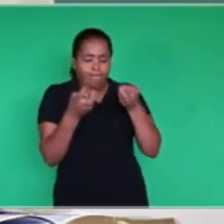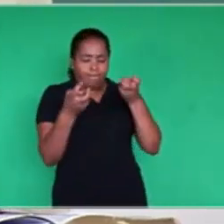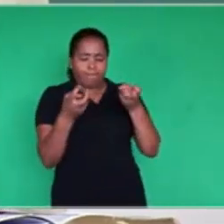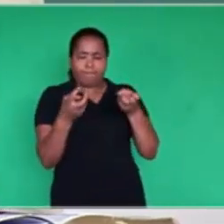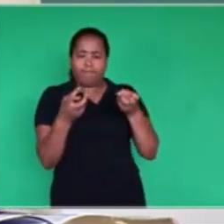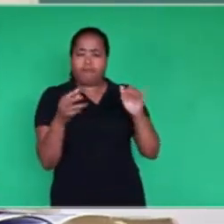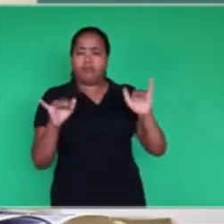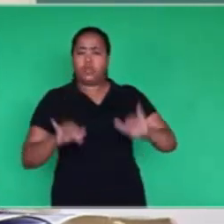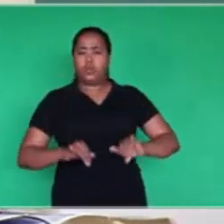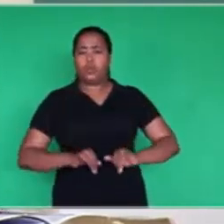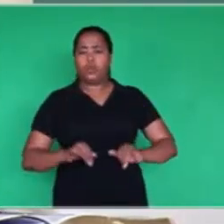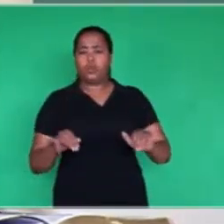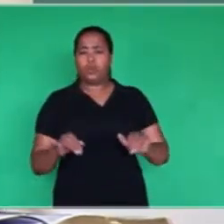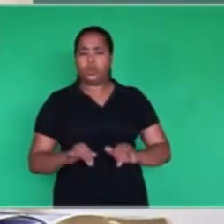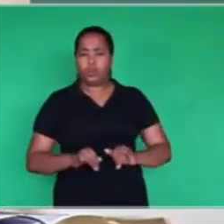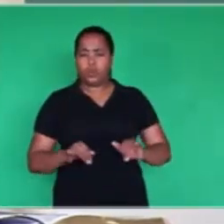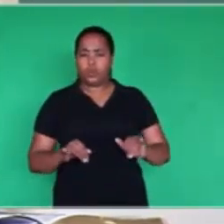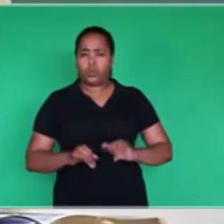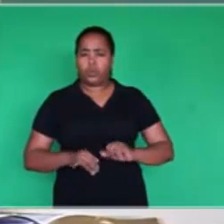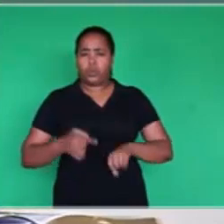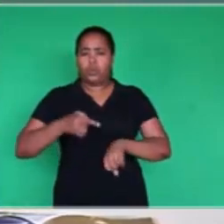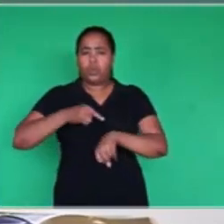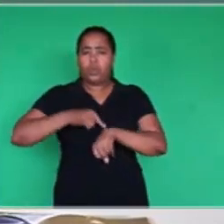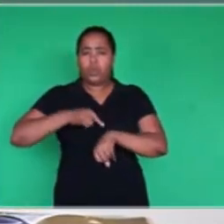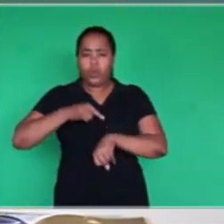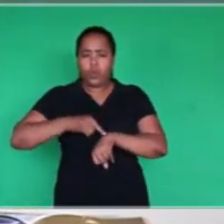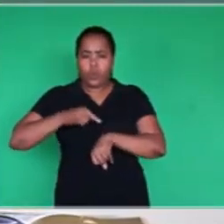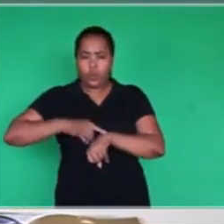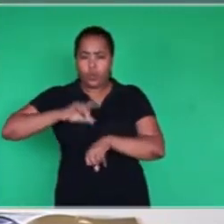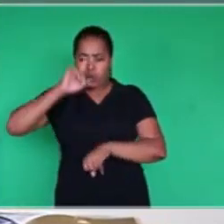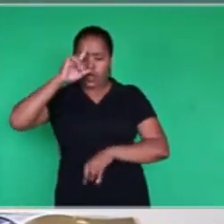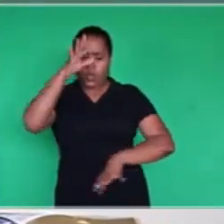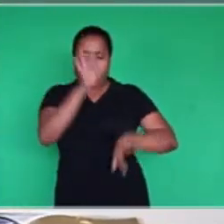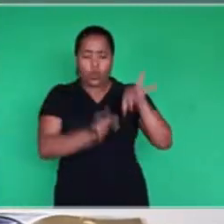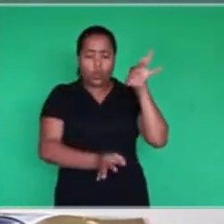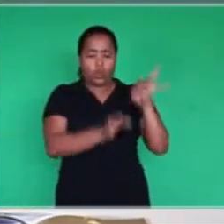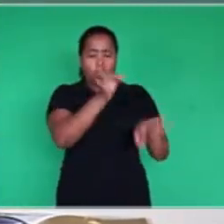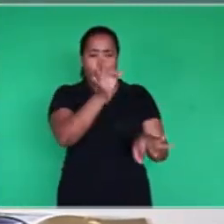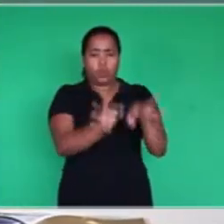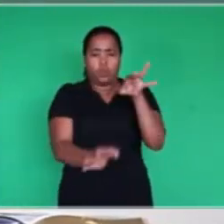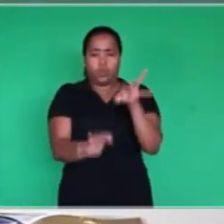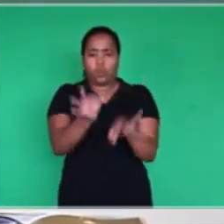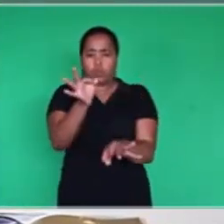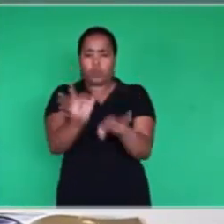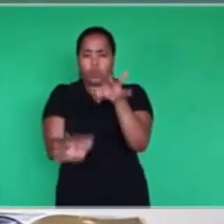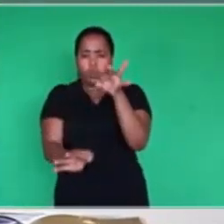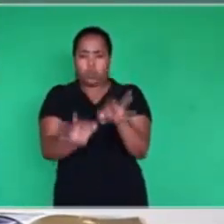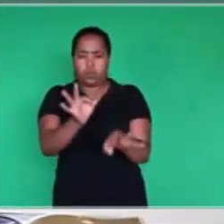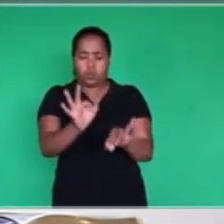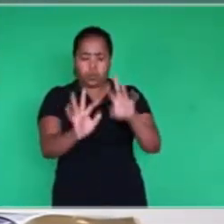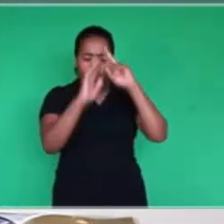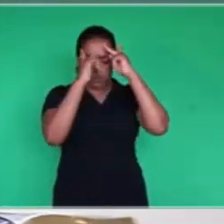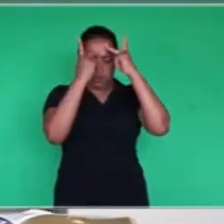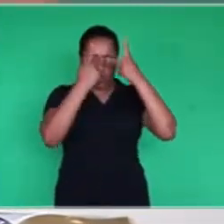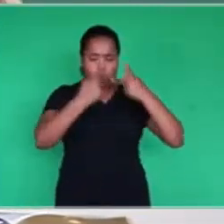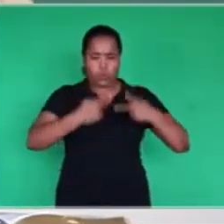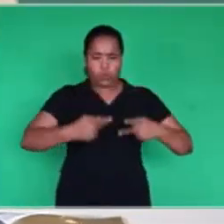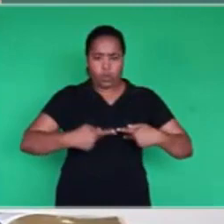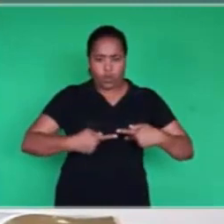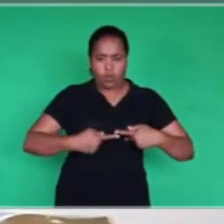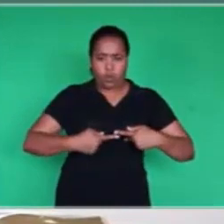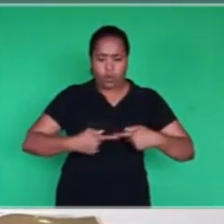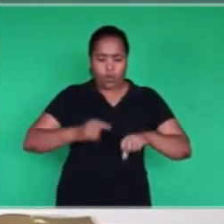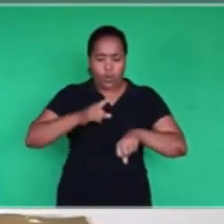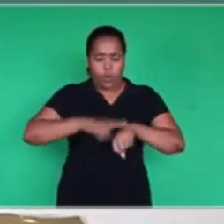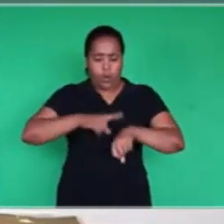cleansing for the millennia. First, the removal of flesh. Let us continue. Verse 20, 21,